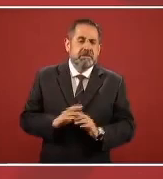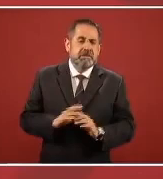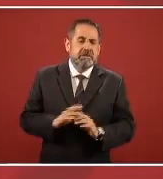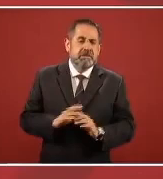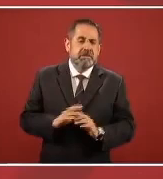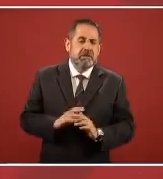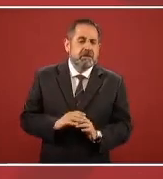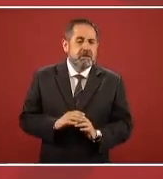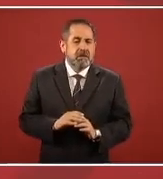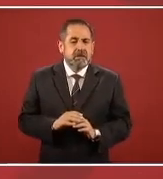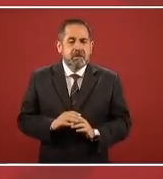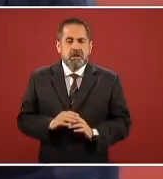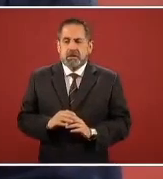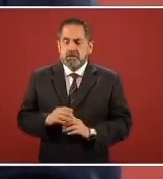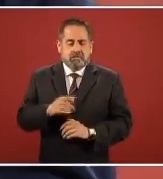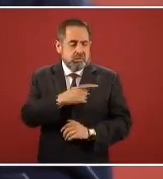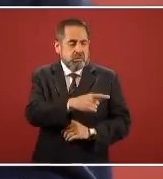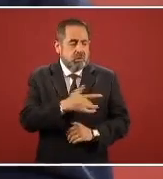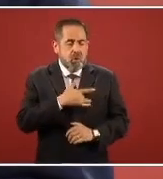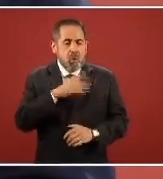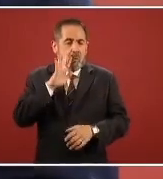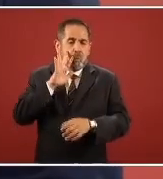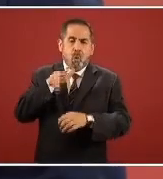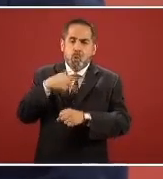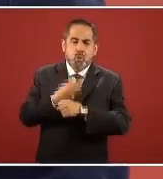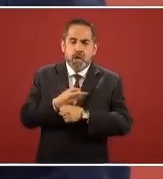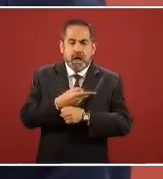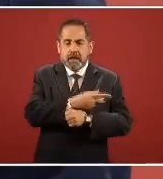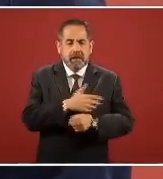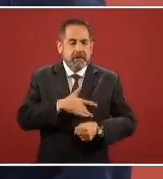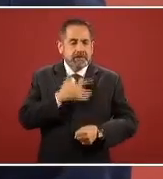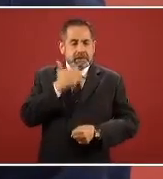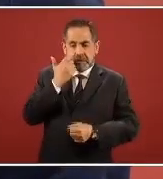party. Es obligatorio, es voluntario.